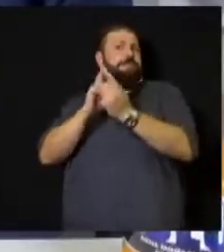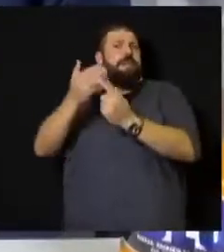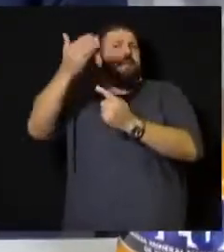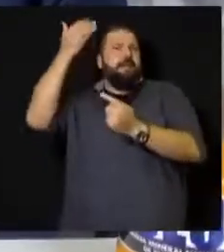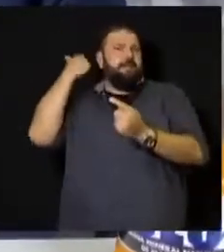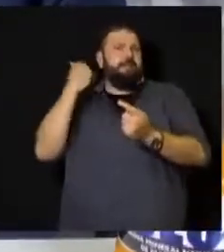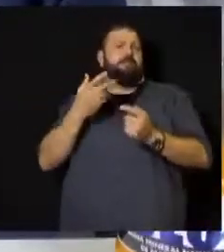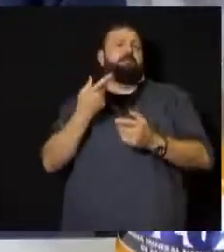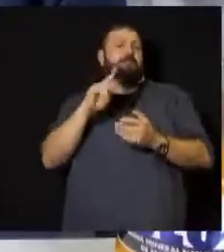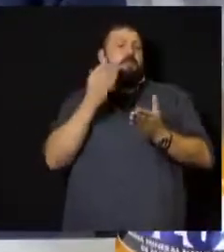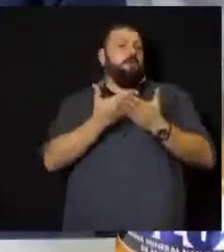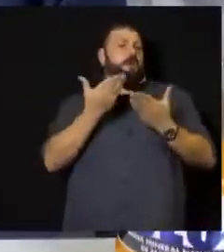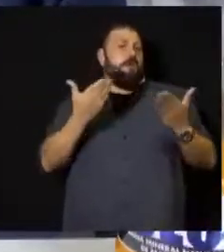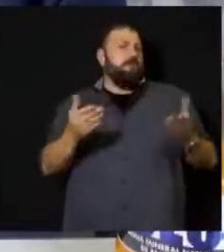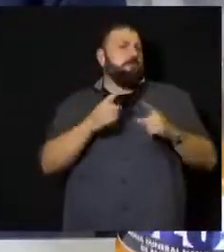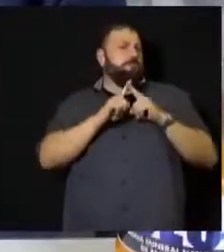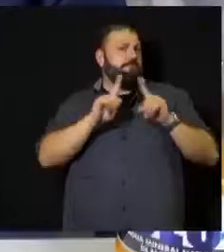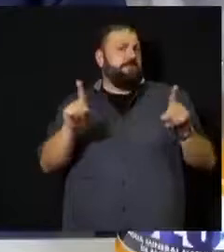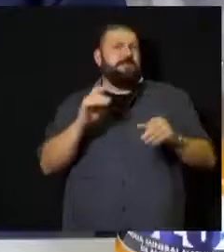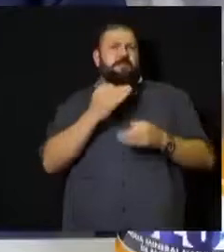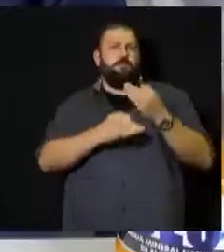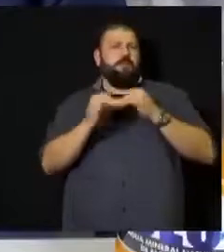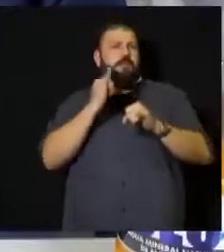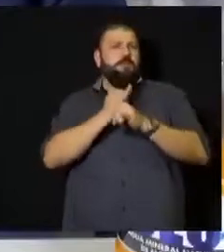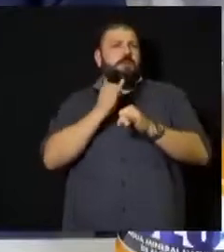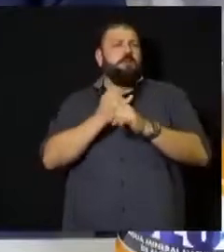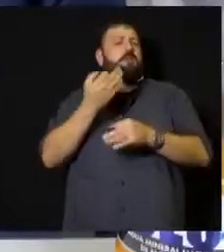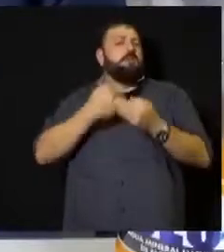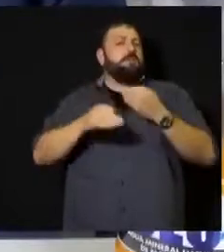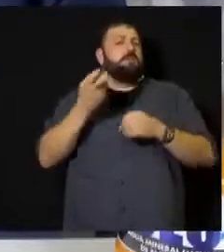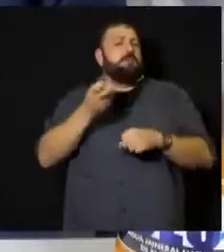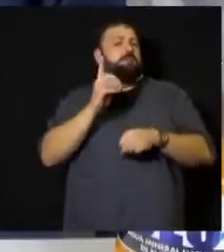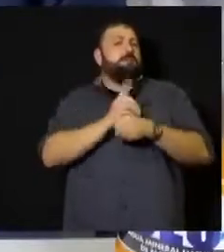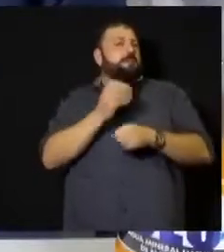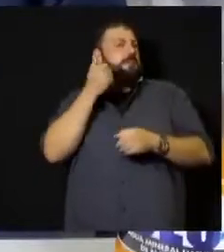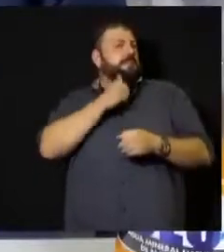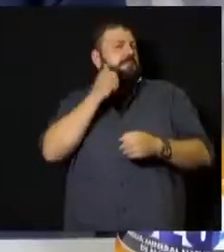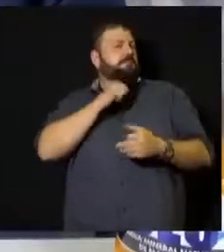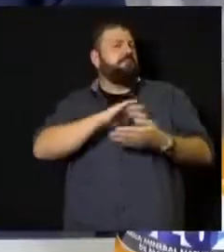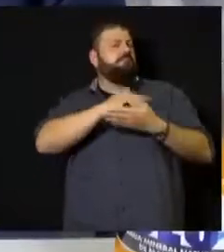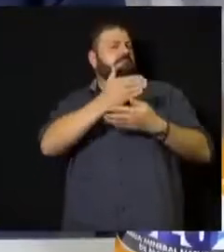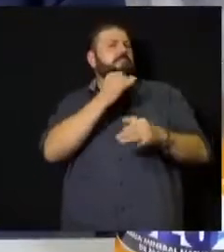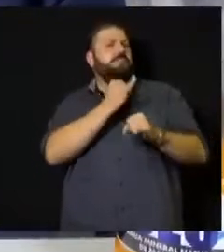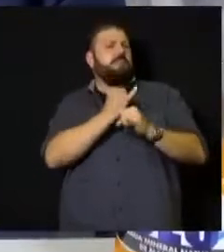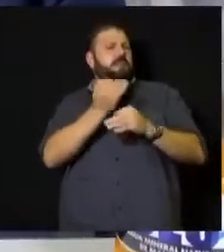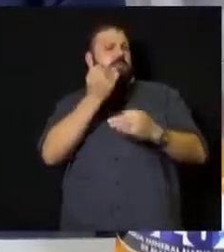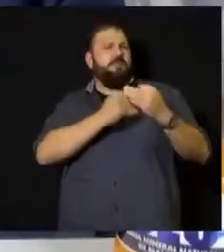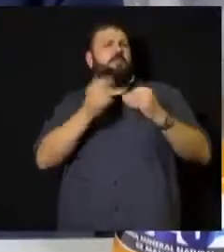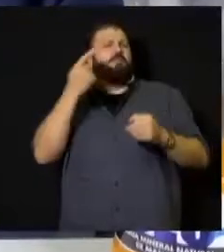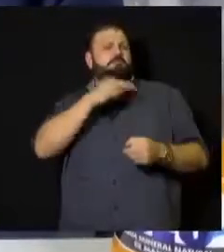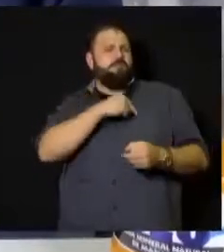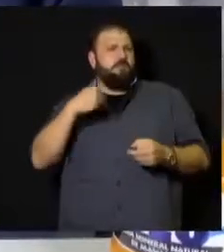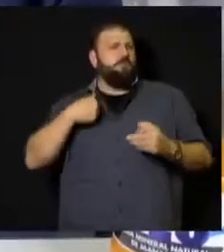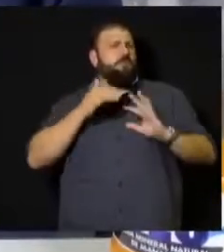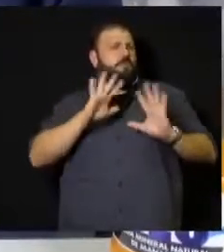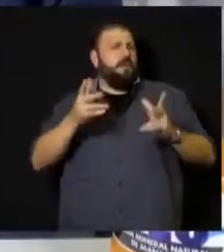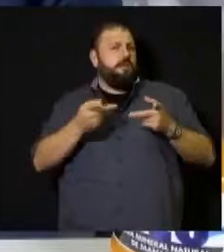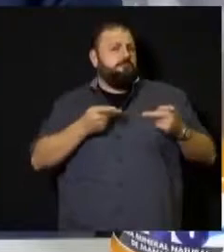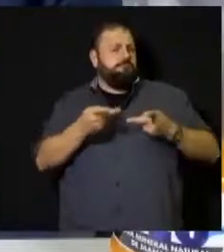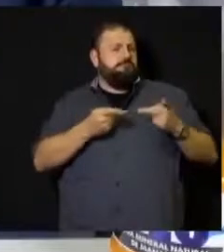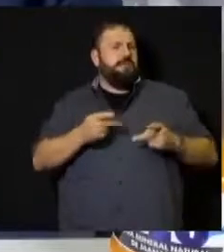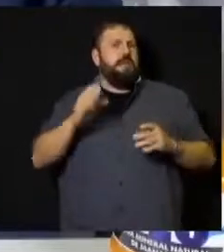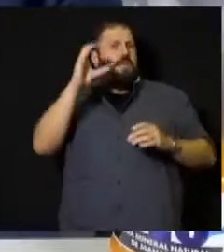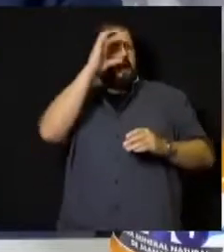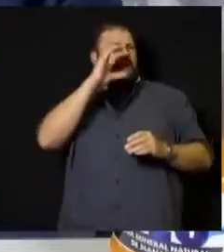we used to have, right now what we're doing is to replicate this in a virtual way. We have our training,